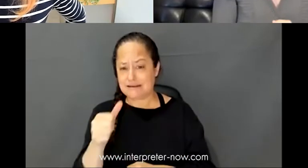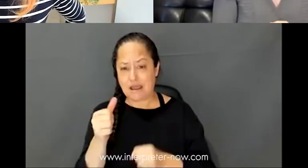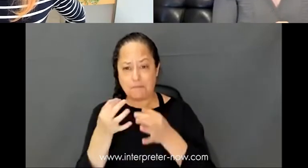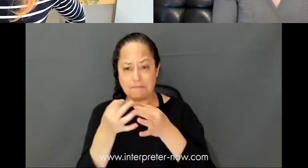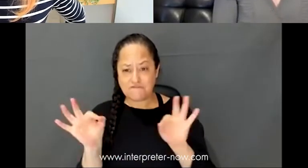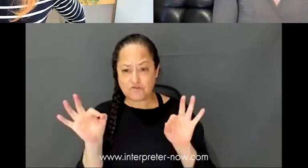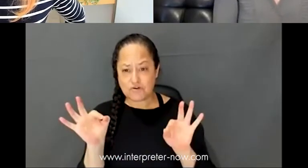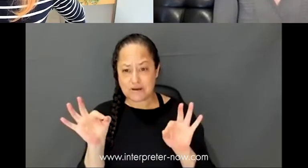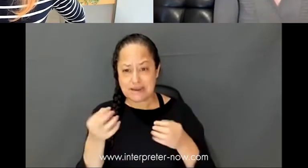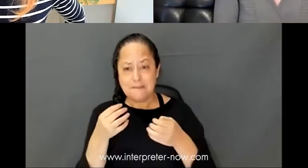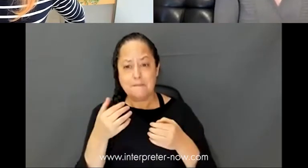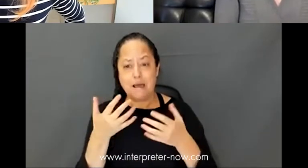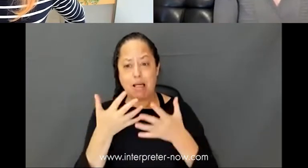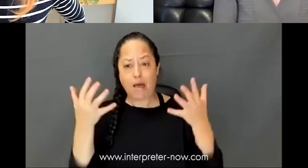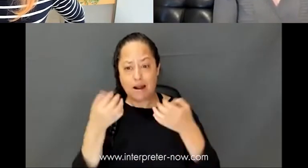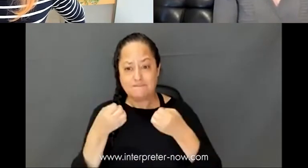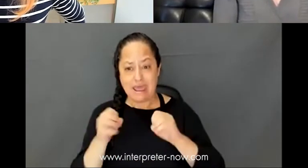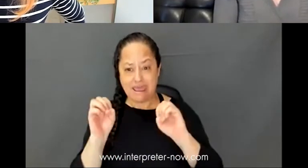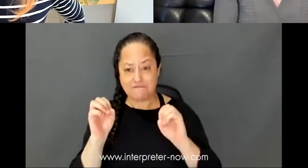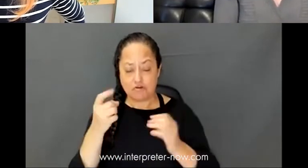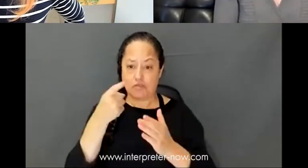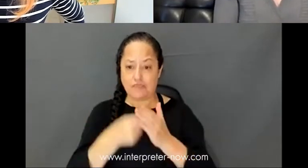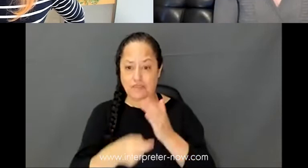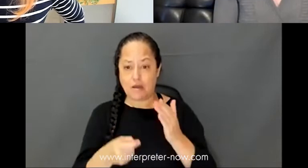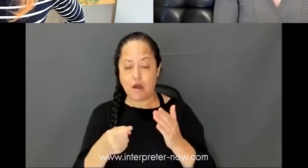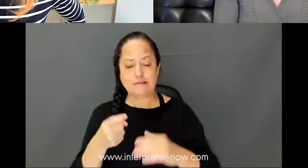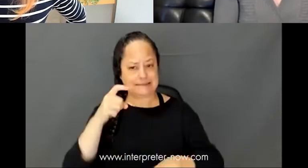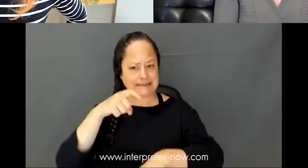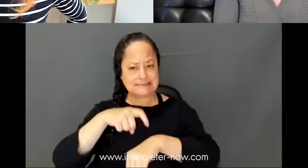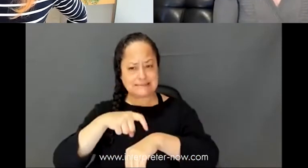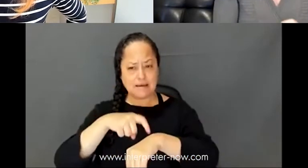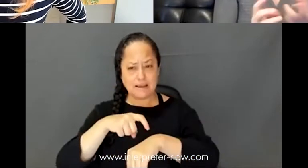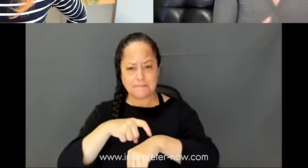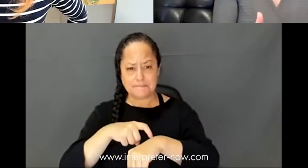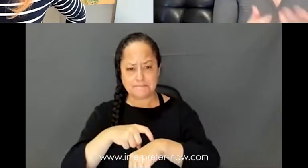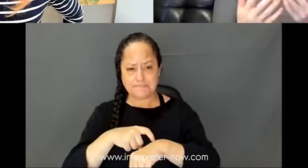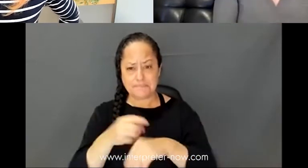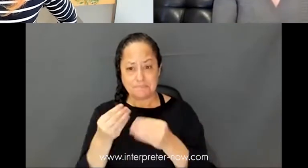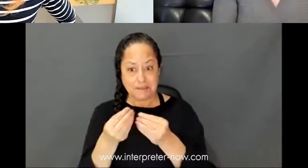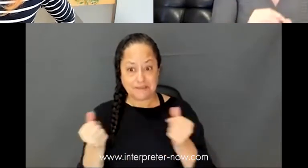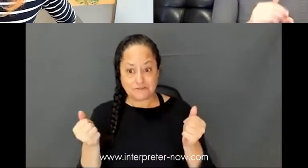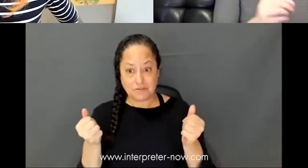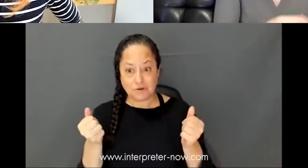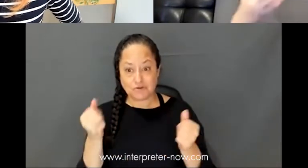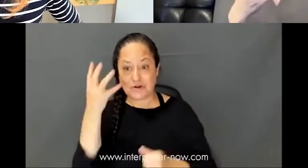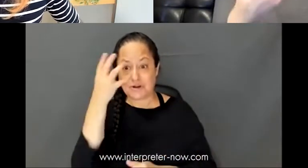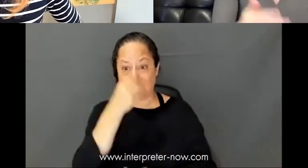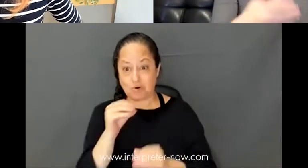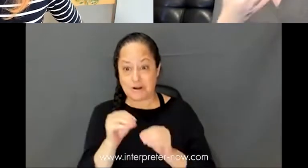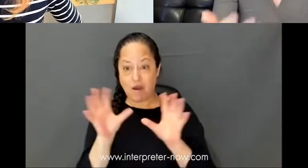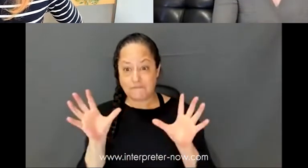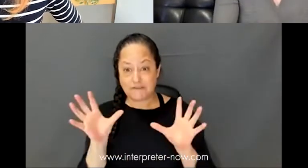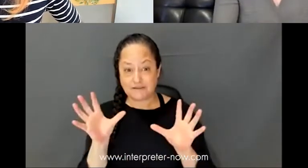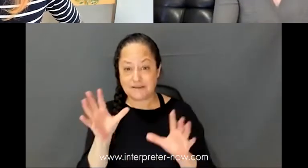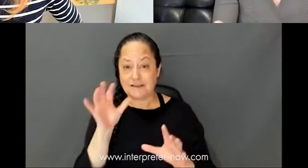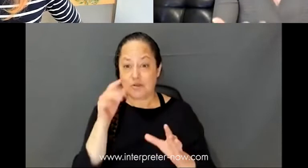be effortful. So the cost here is time. But the solution is pretty evident. In fact, this is